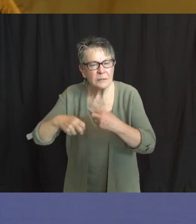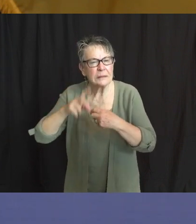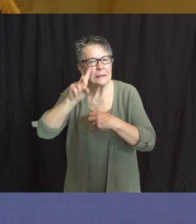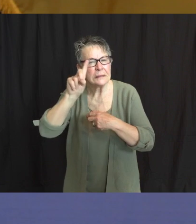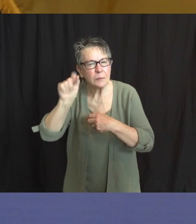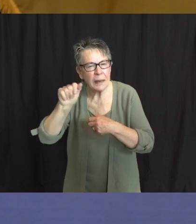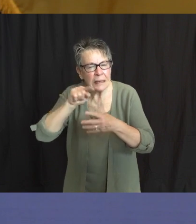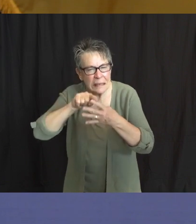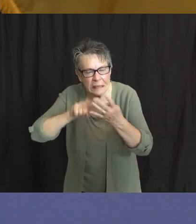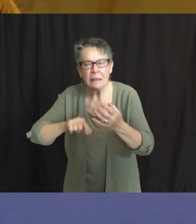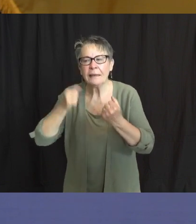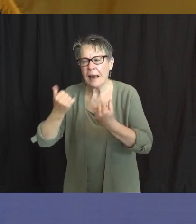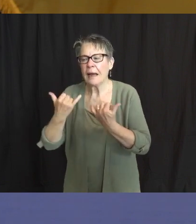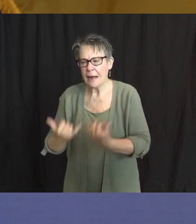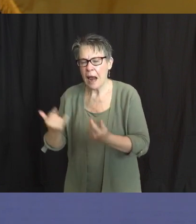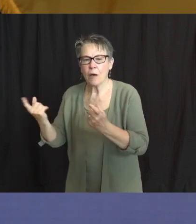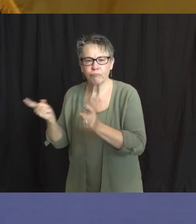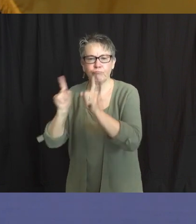at the end of the day.